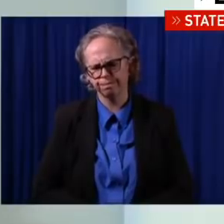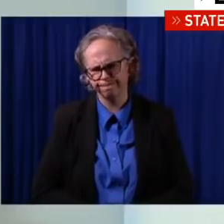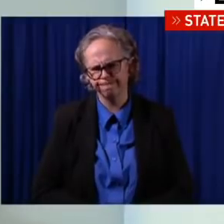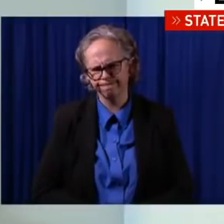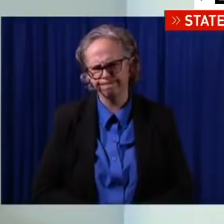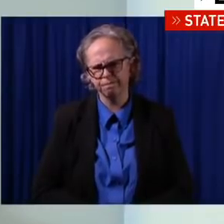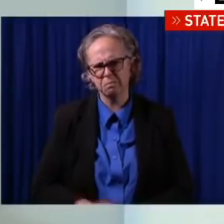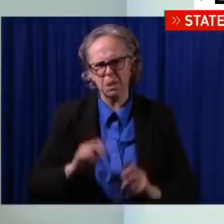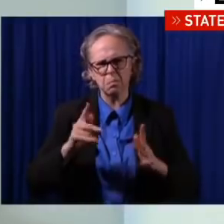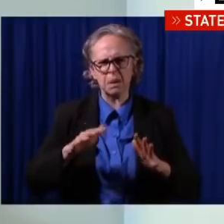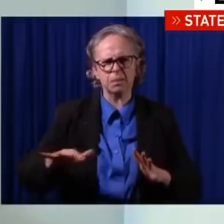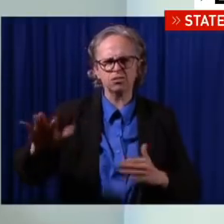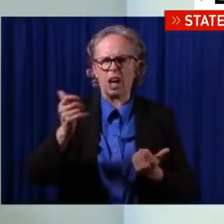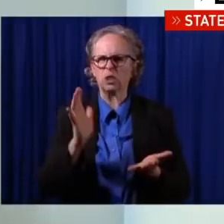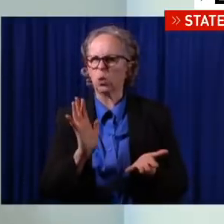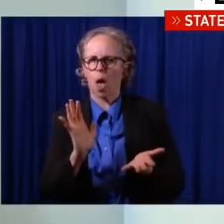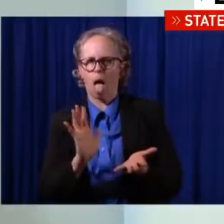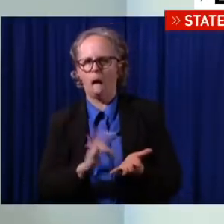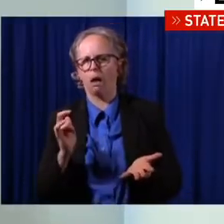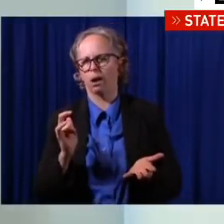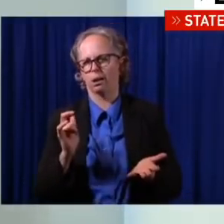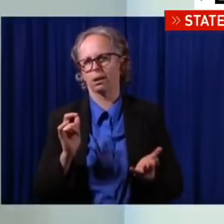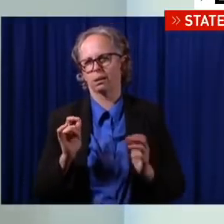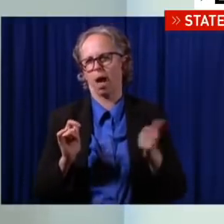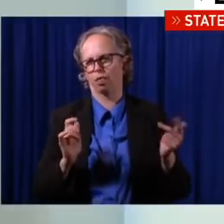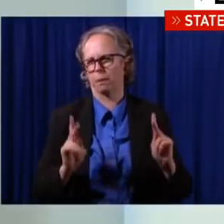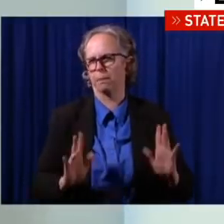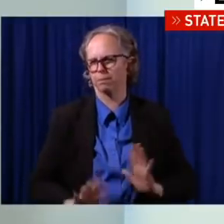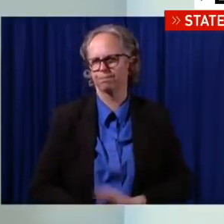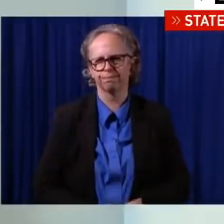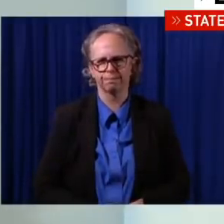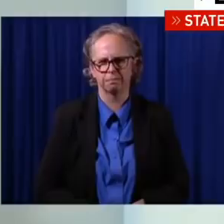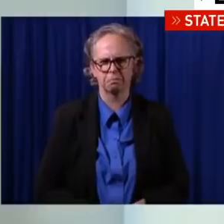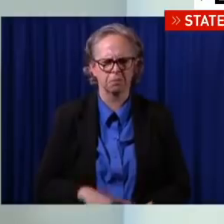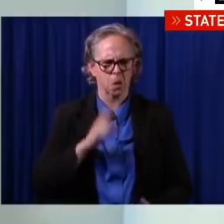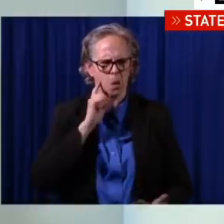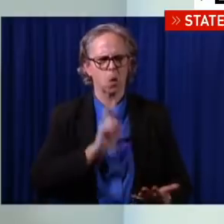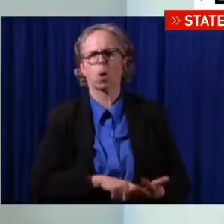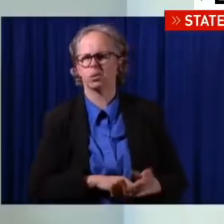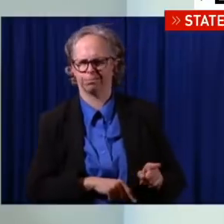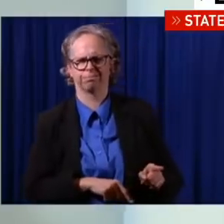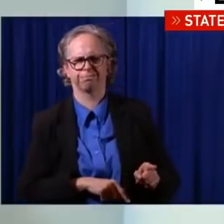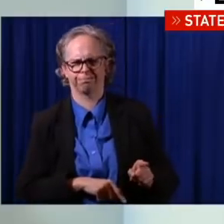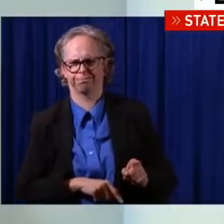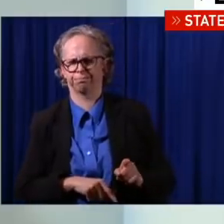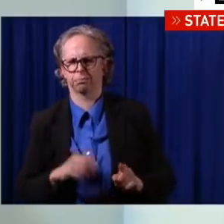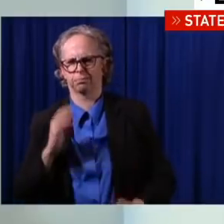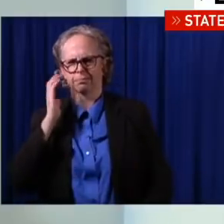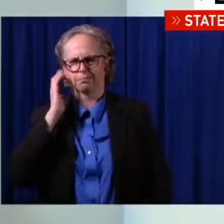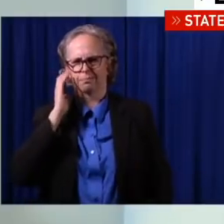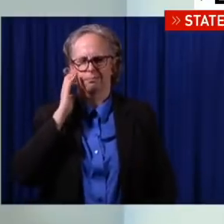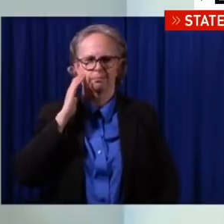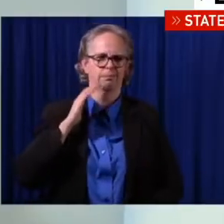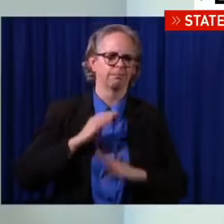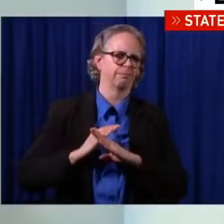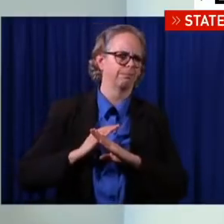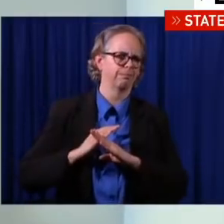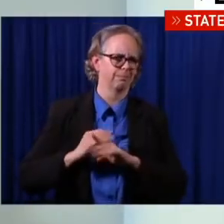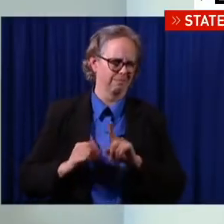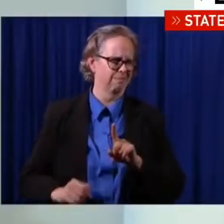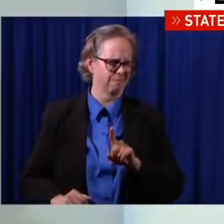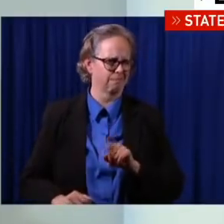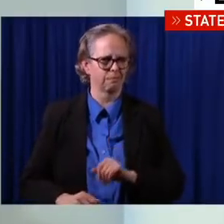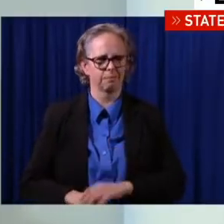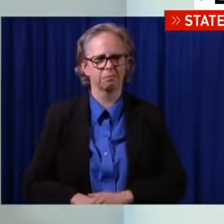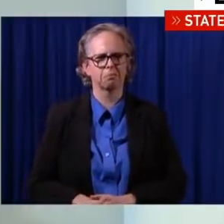this crisis. Well, we have seen most people rise to the occasion, and we've seen their better angels